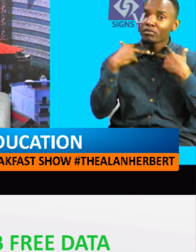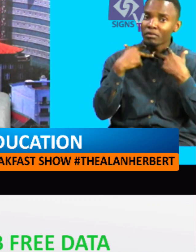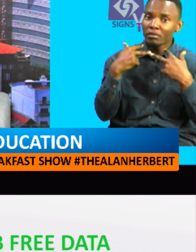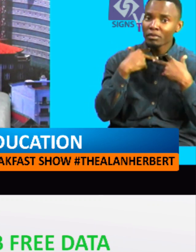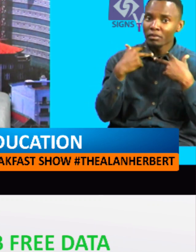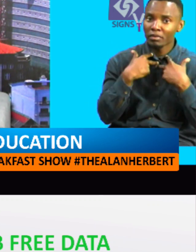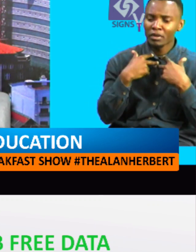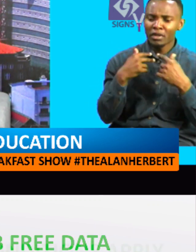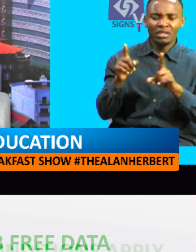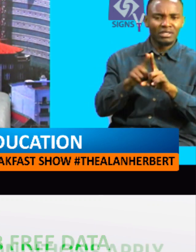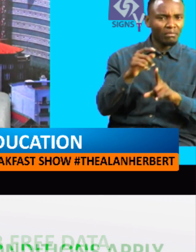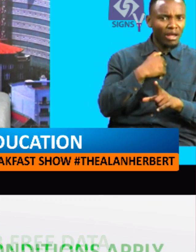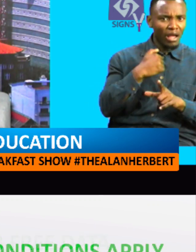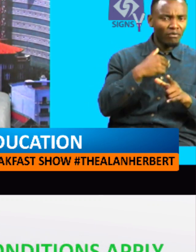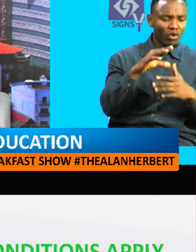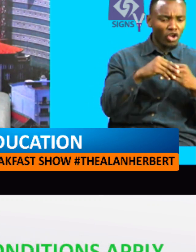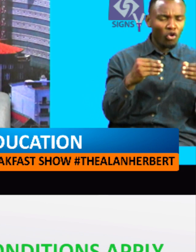have a comfortable